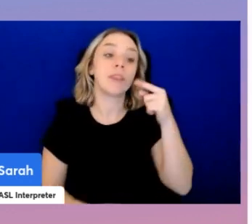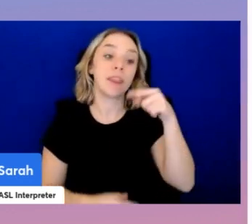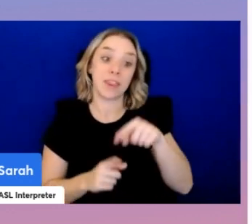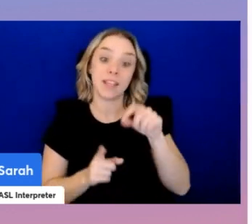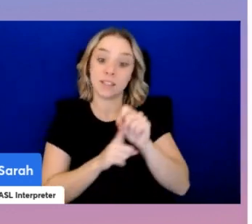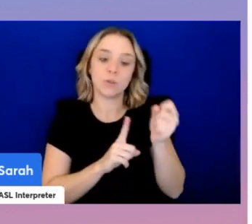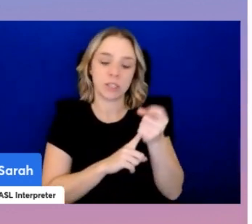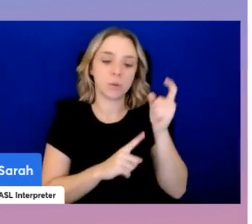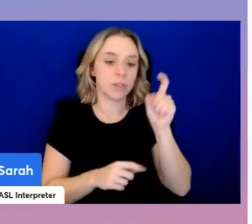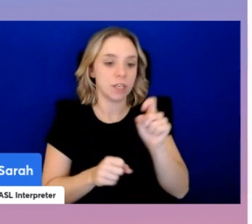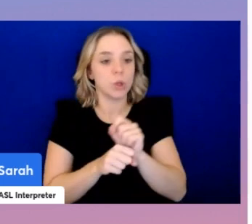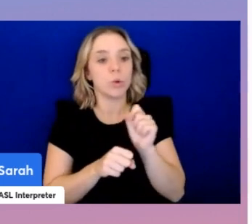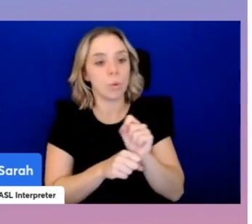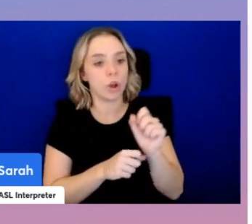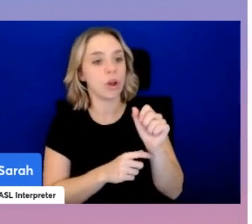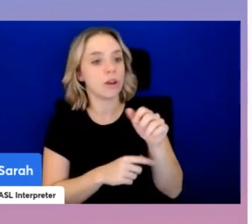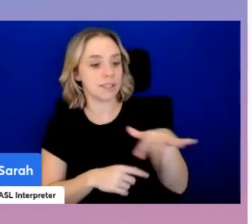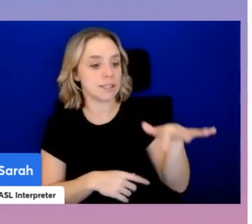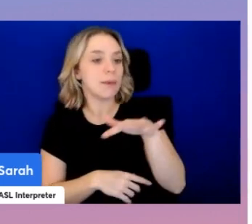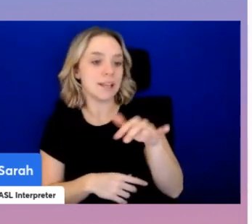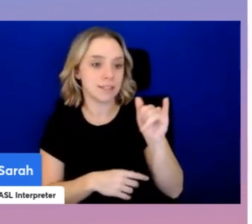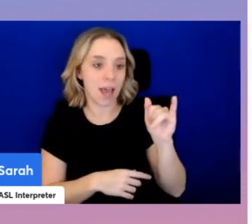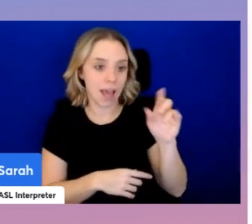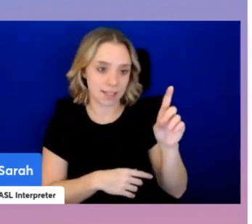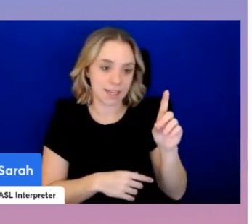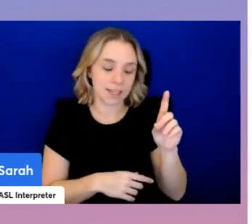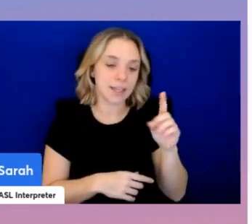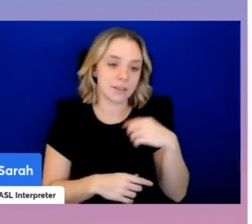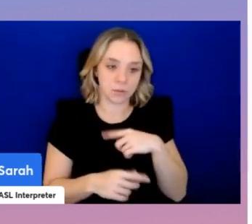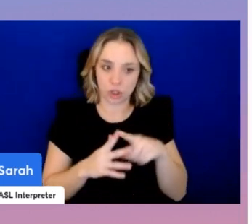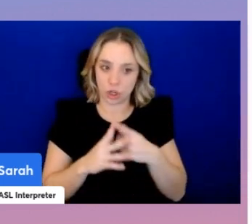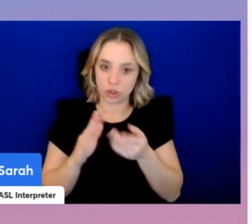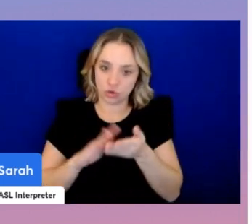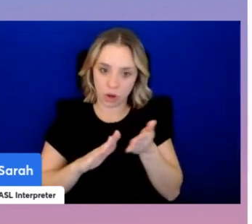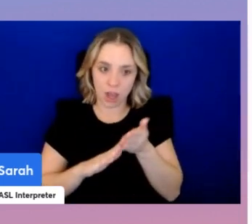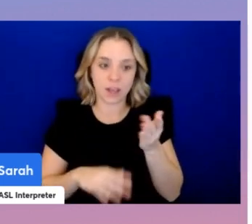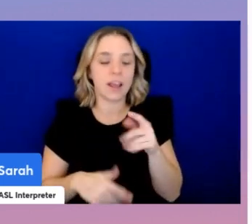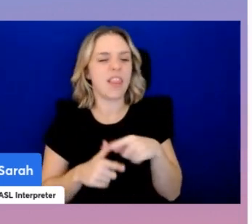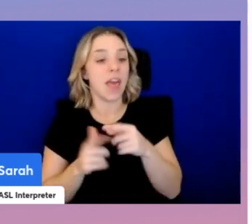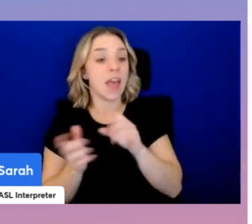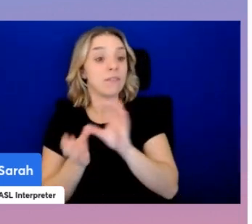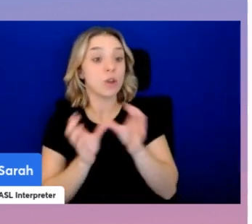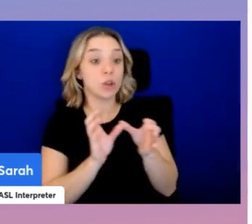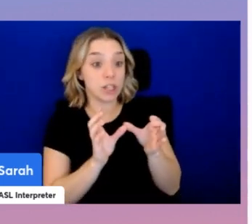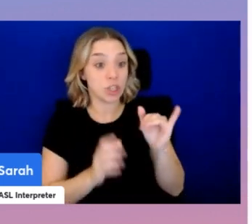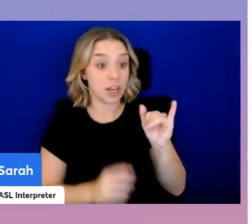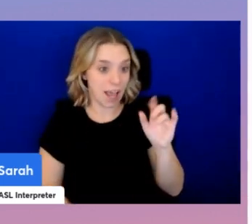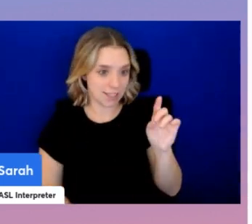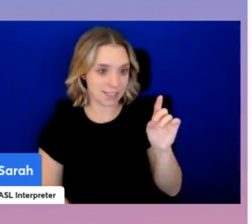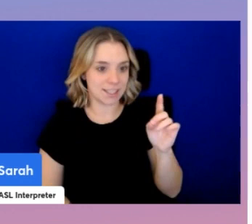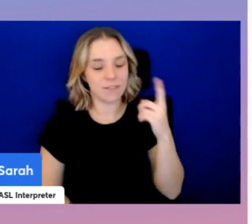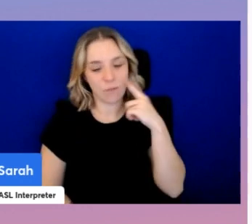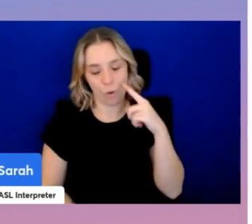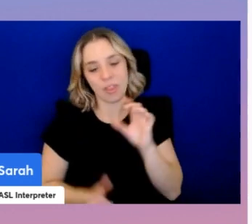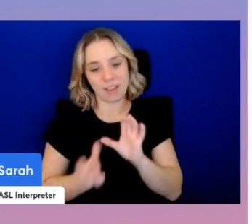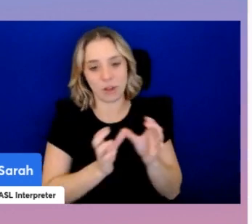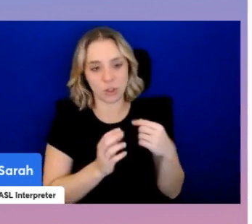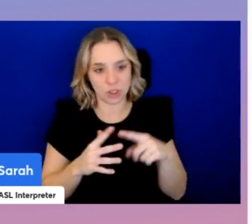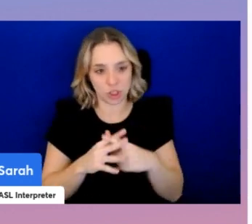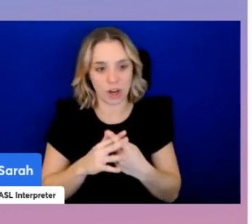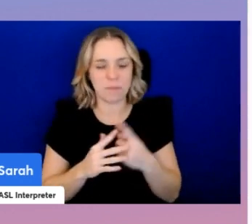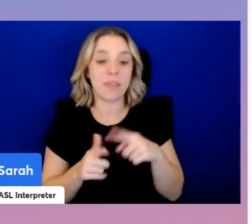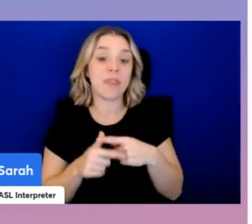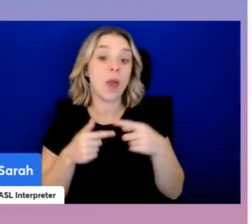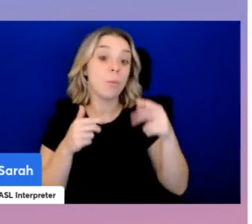have the workspace ID that we're starting the run in, and the configuration ID for the configuration that we are starting. And we build this payload here.